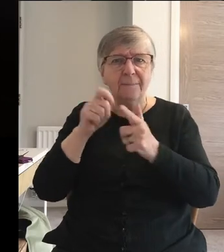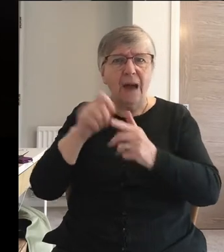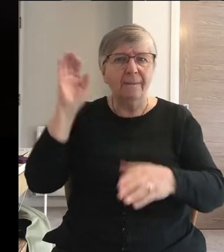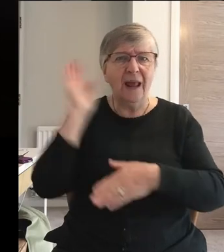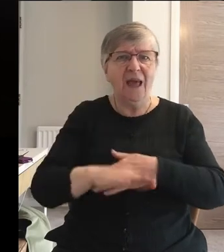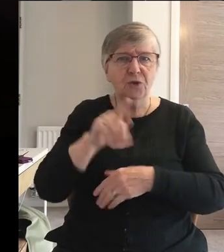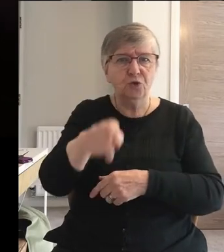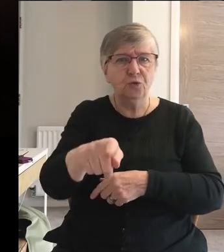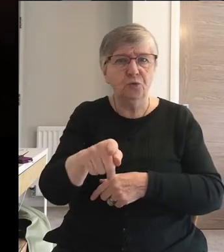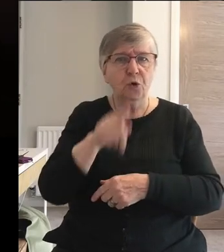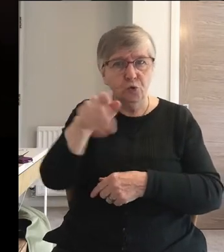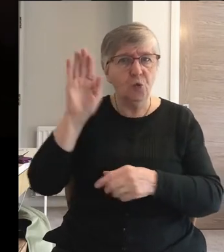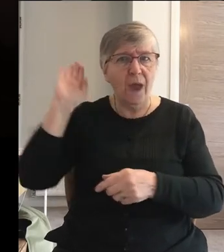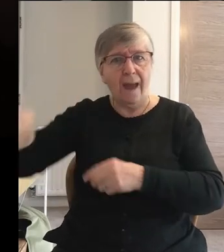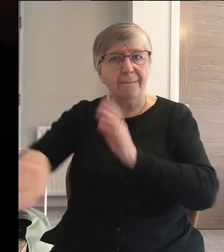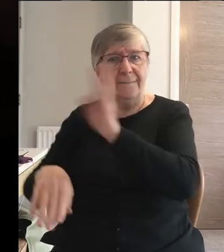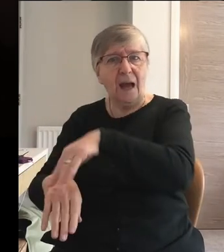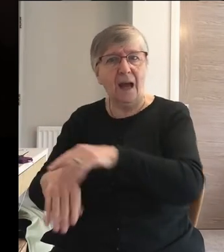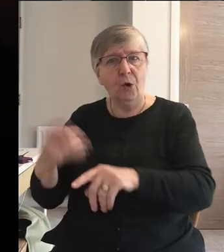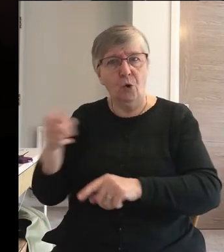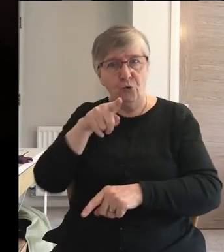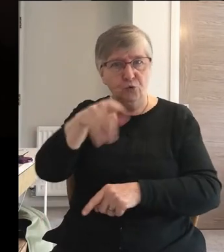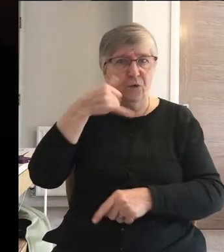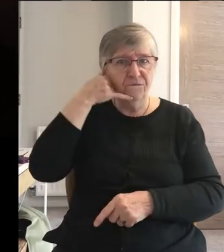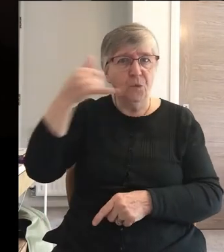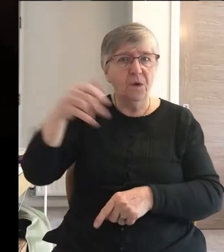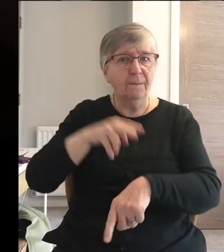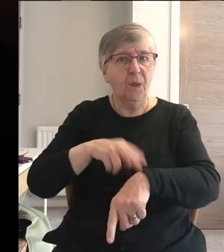hits you? Do you hit him back or do you phone the police?